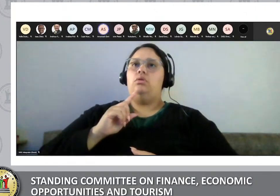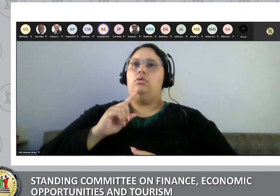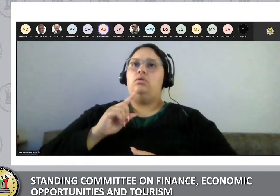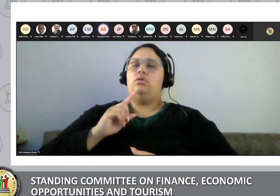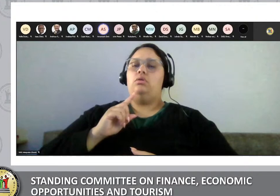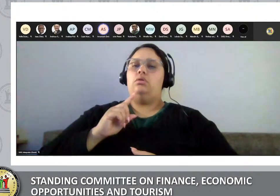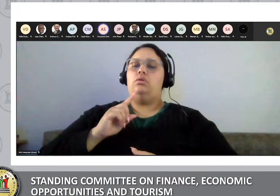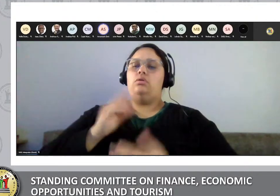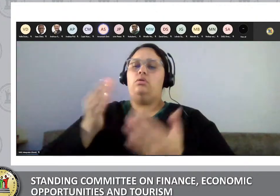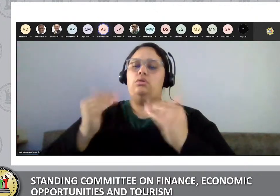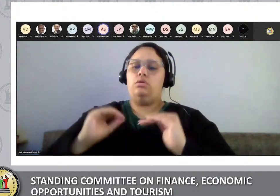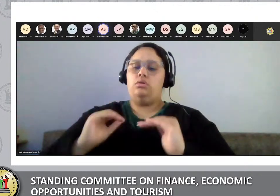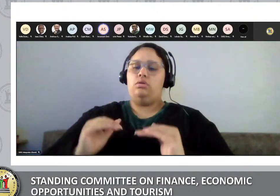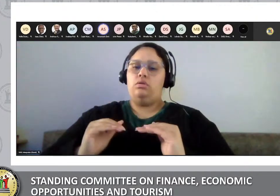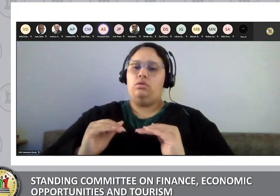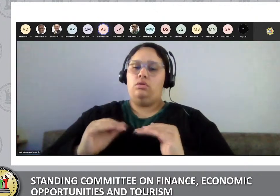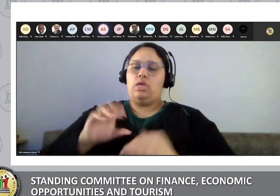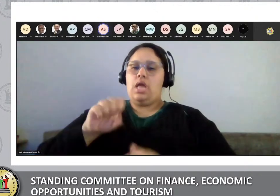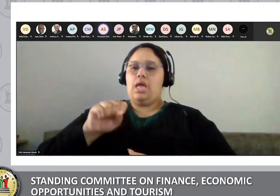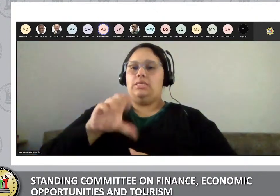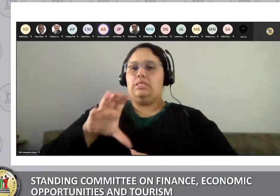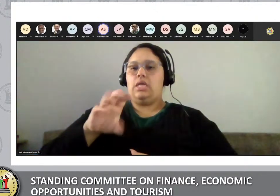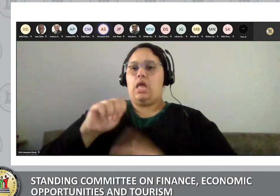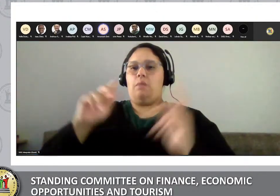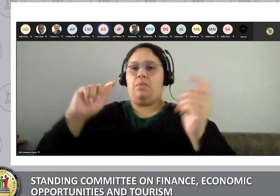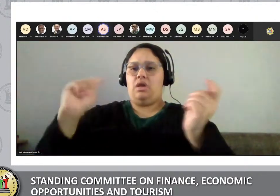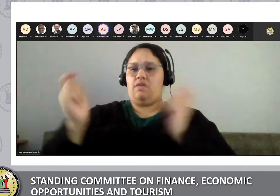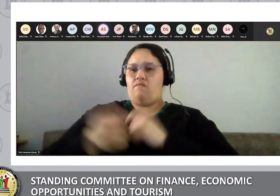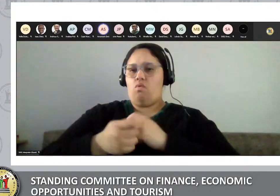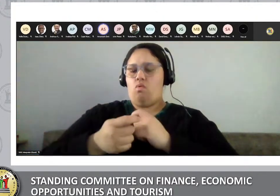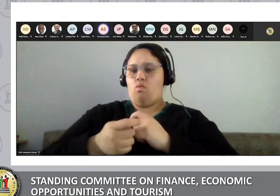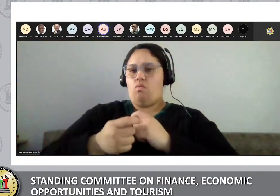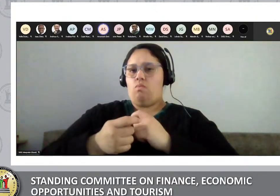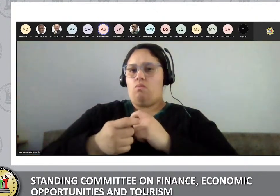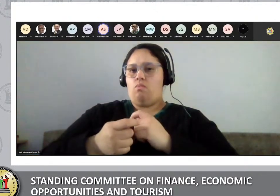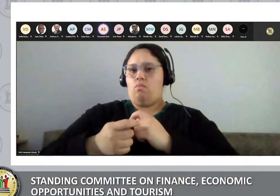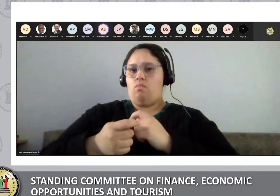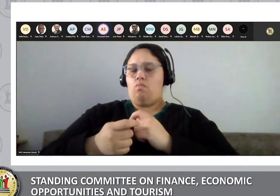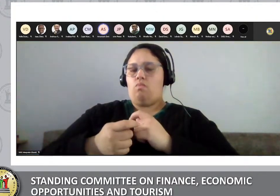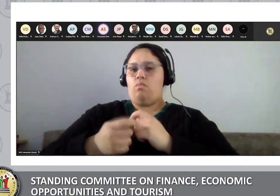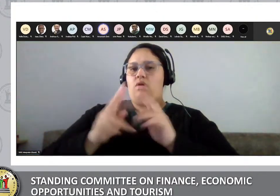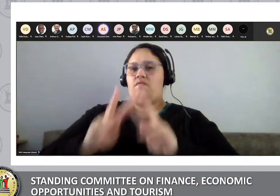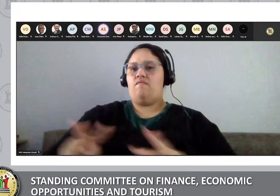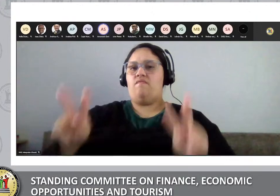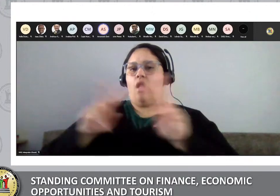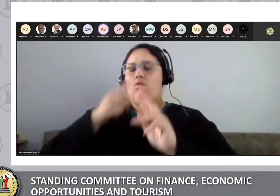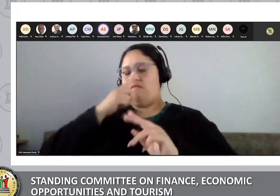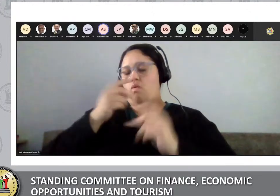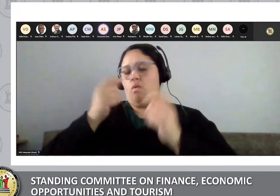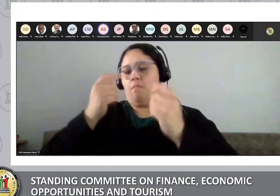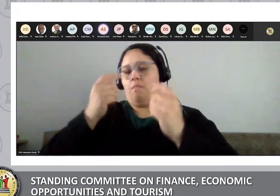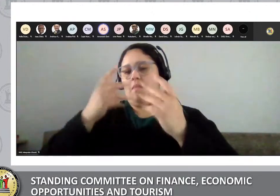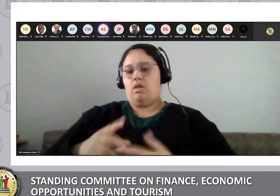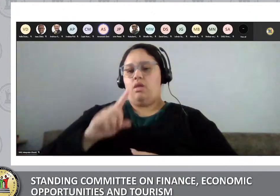215,000. Then it was SEM reform and the drive value for money,